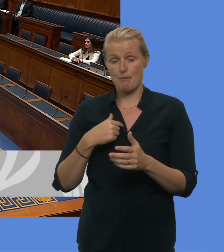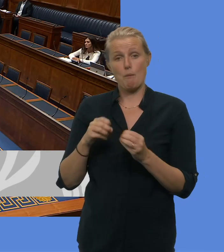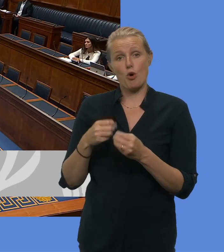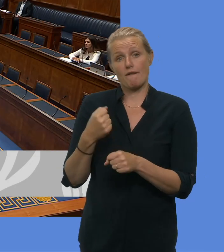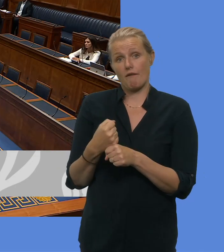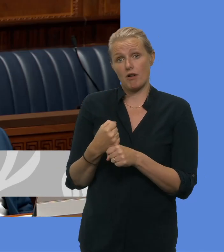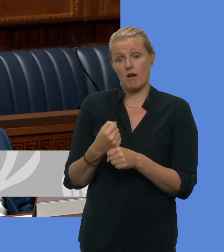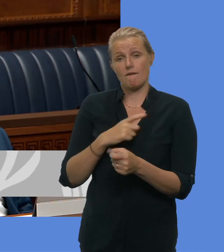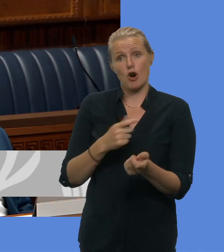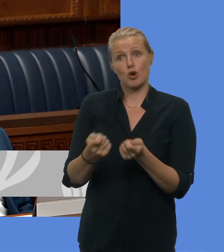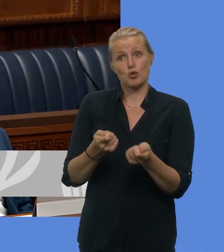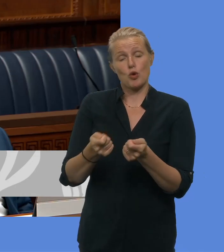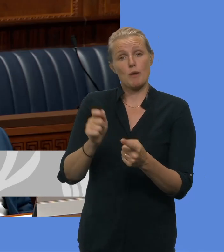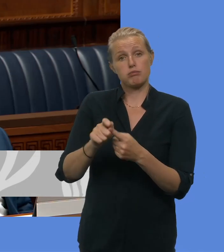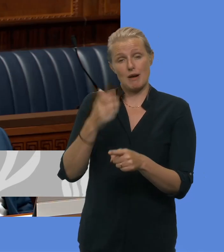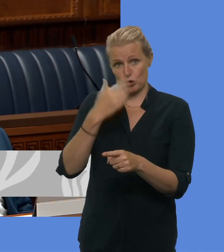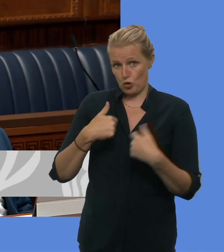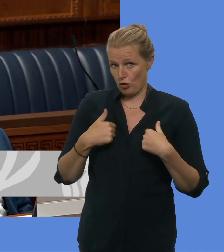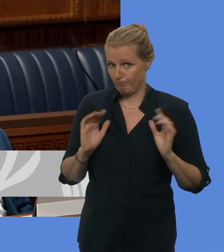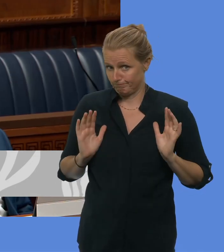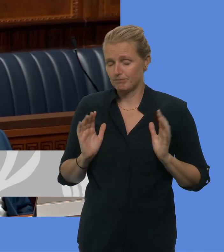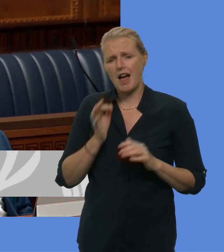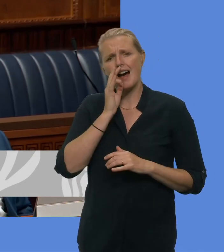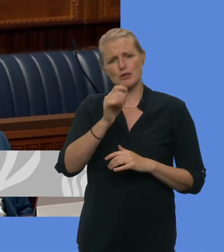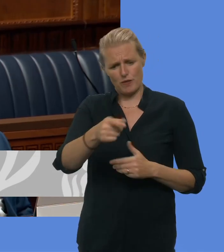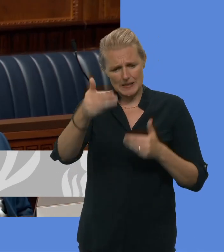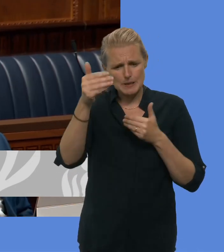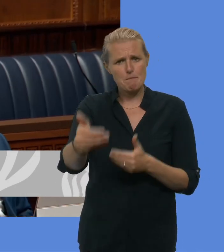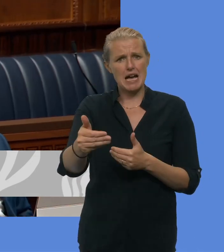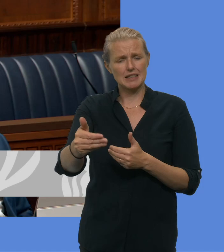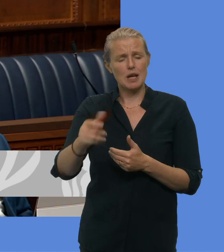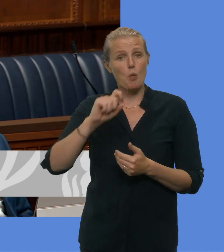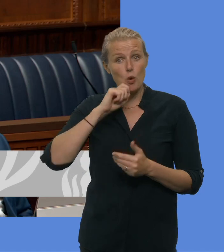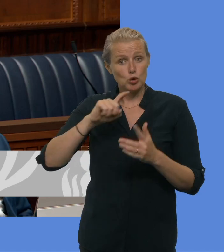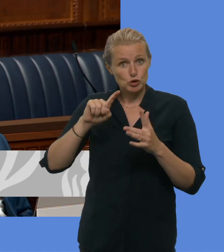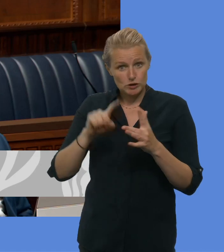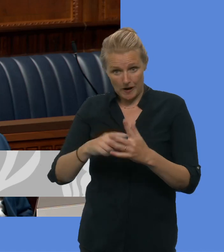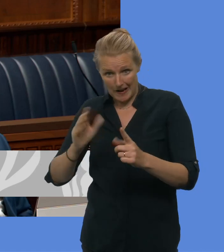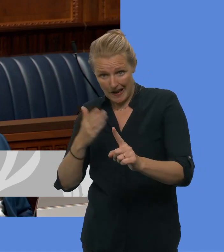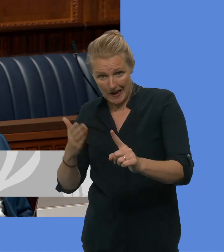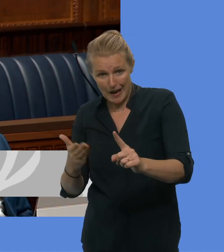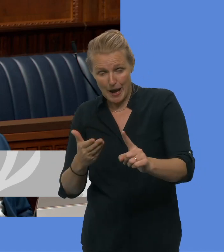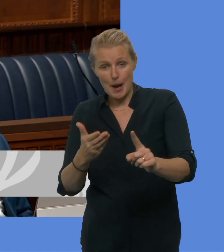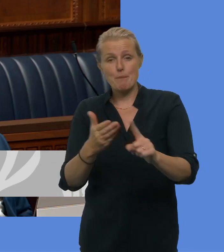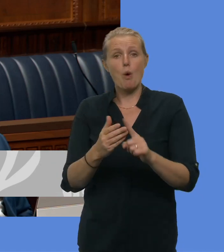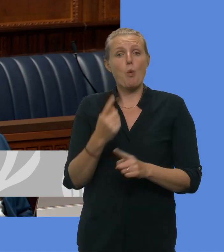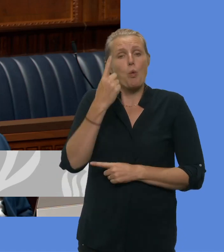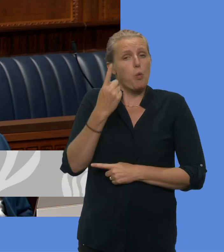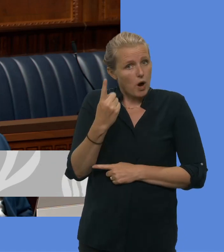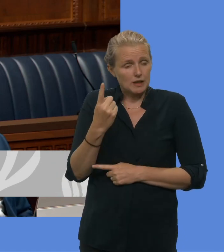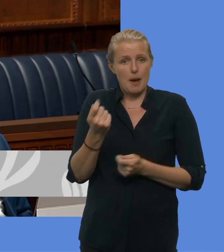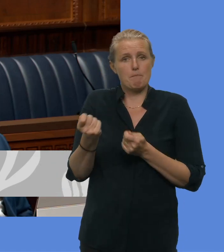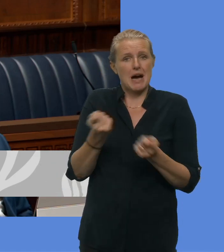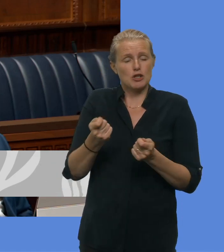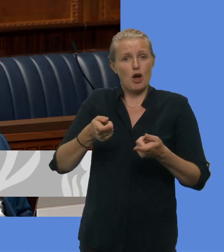controlled primary school. Can the Minister confirm in this mandate, will he start progress towards the establishment of a single management authority for